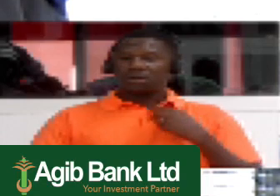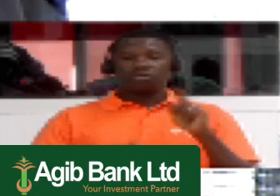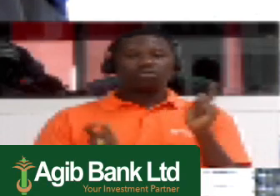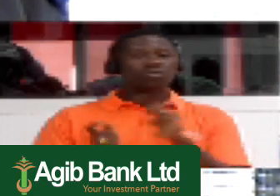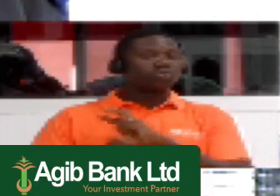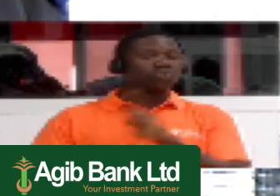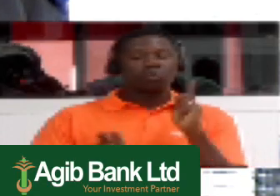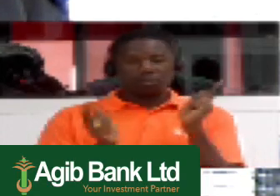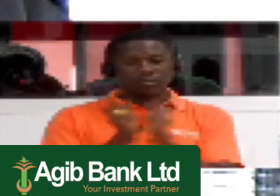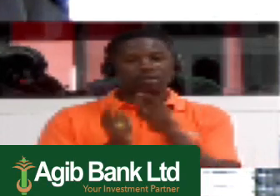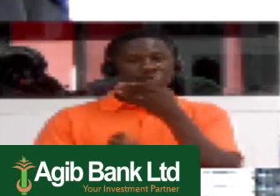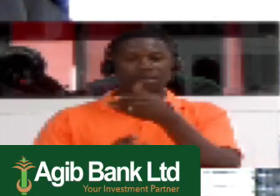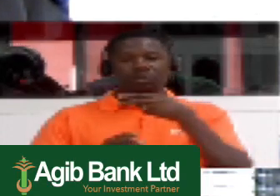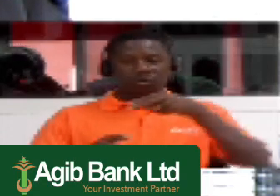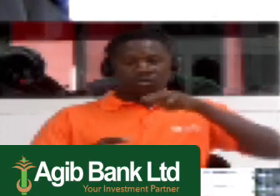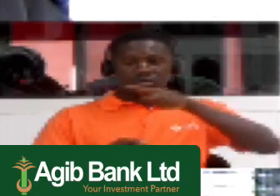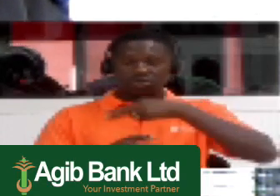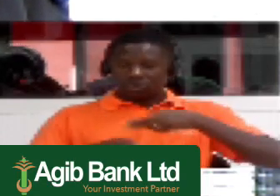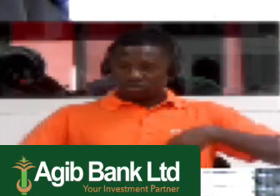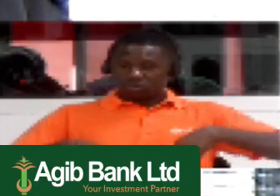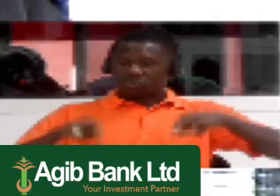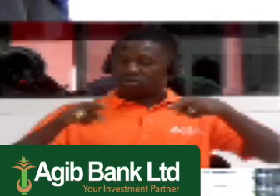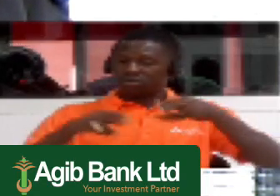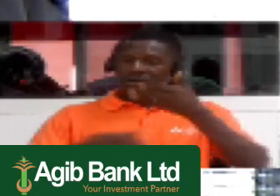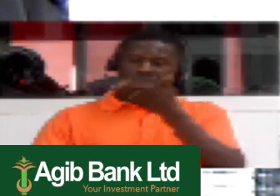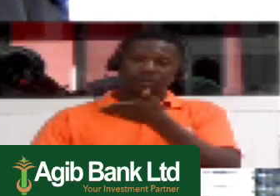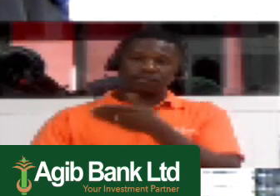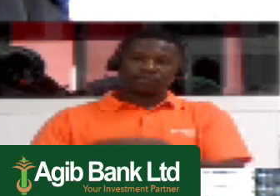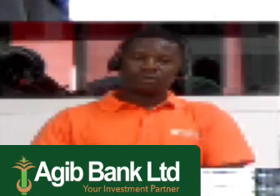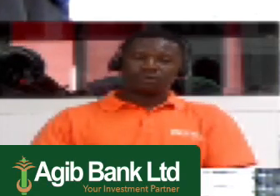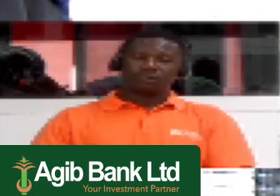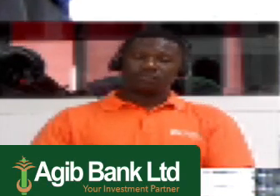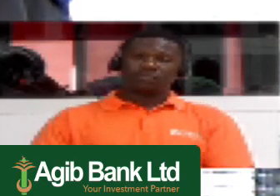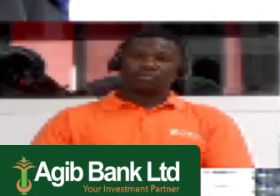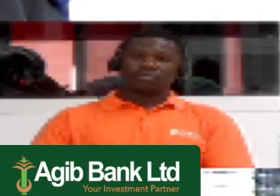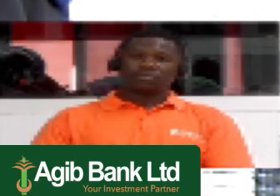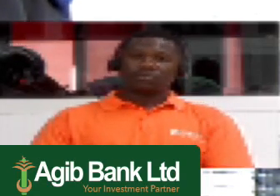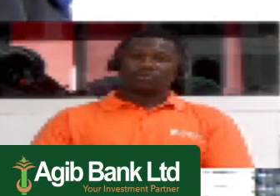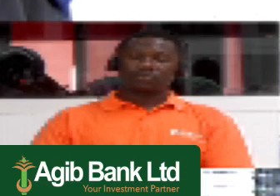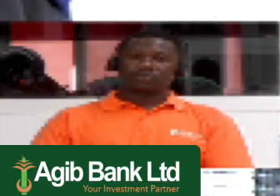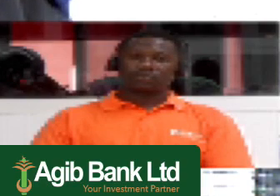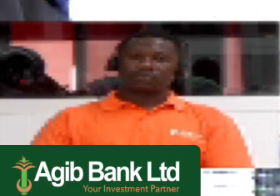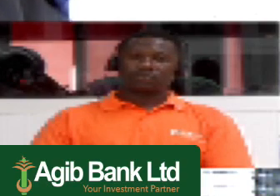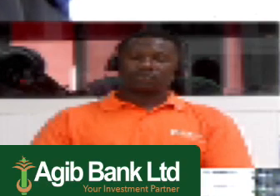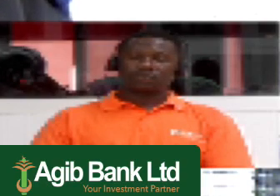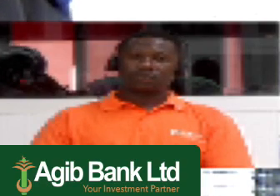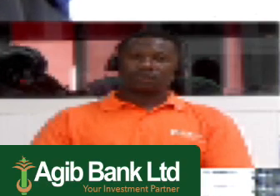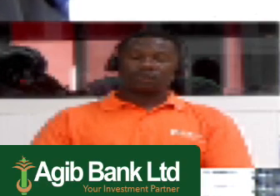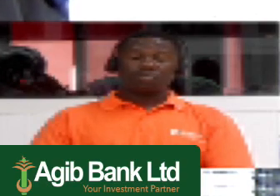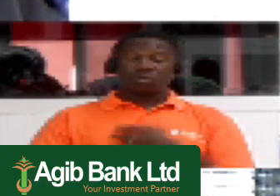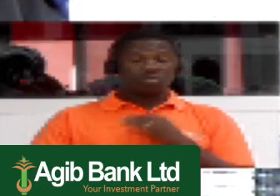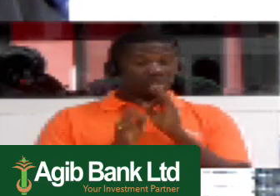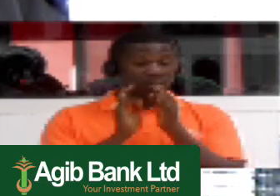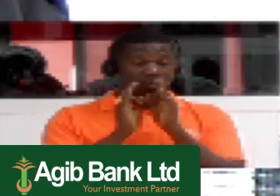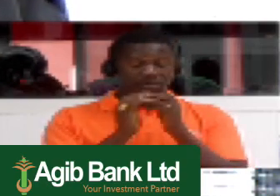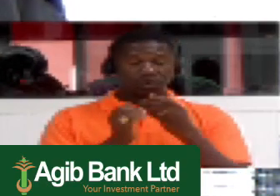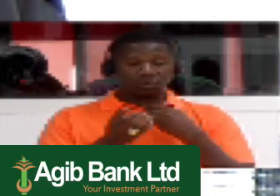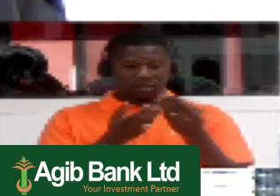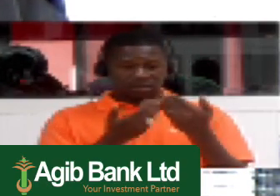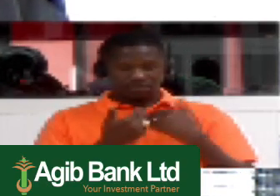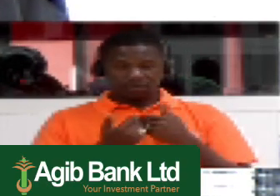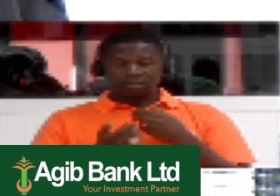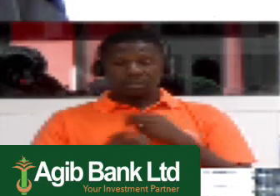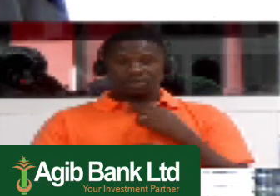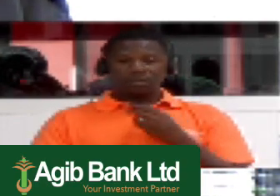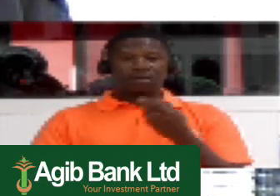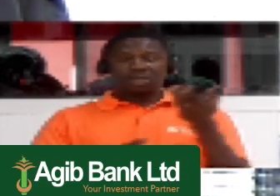the incident did not find me. Abria satanyen iko anatale ya londi. But by the explanation that I was given, they